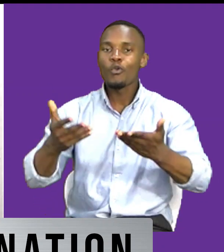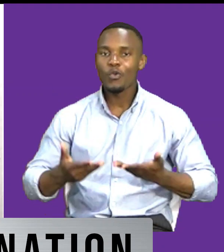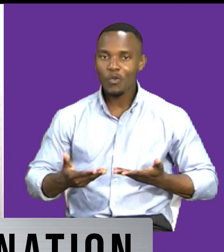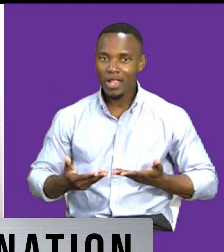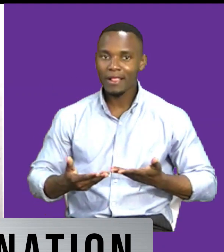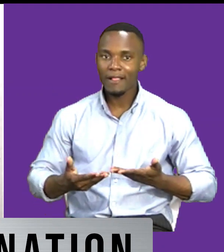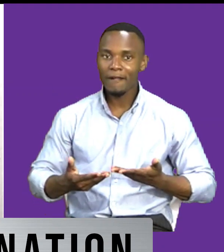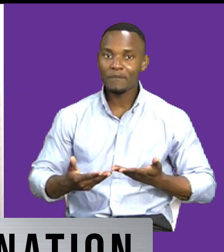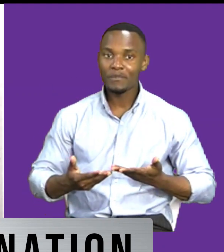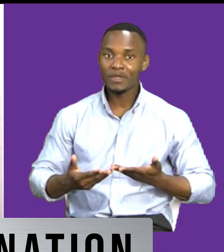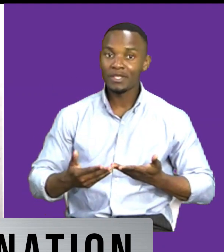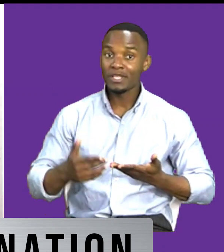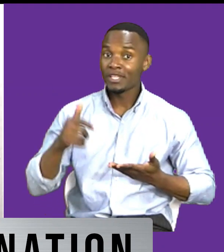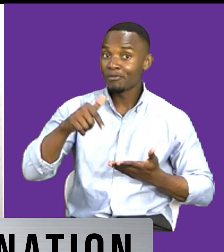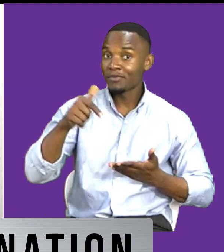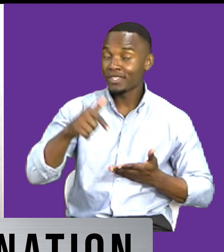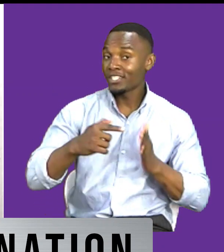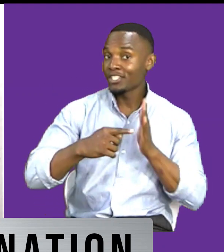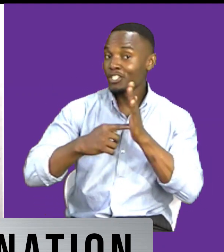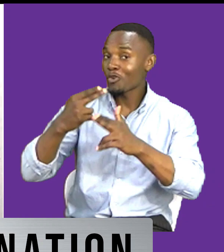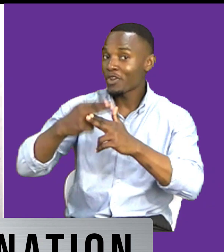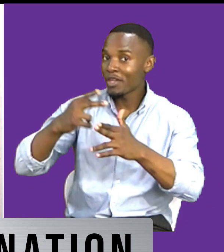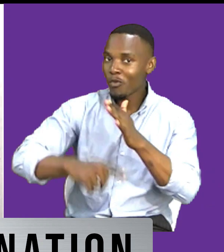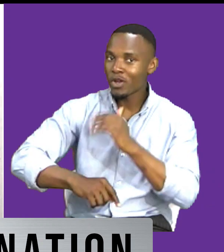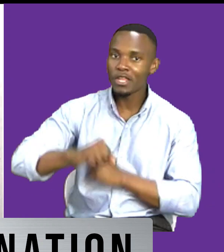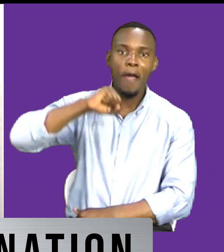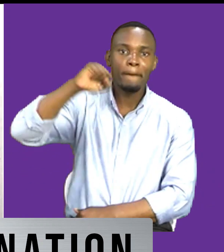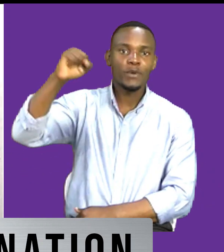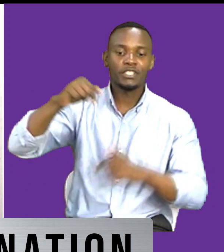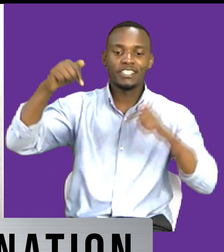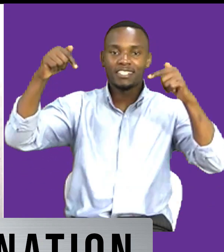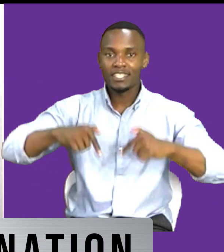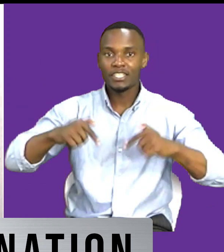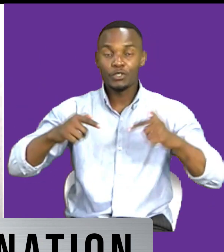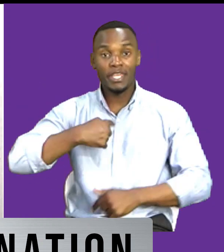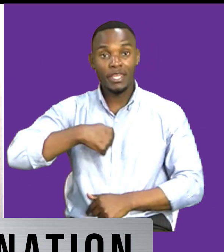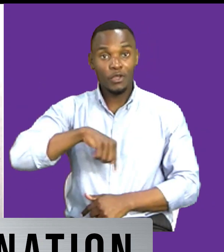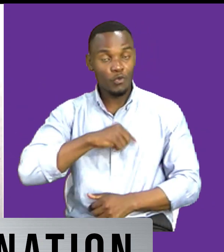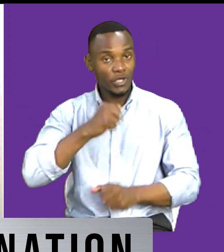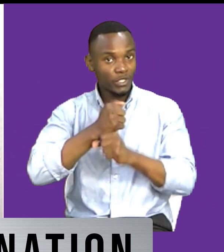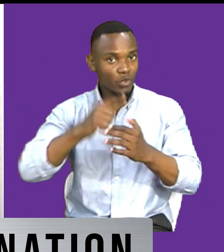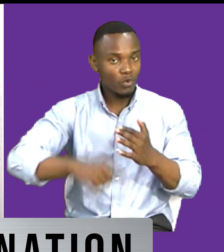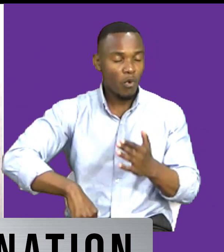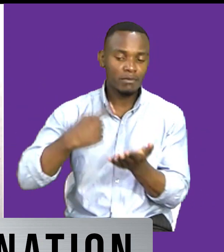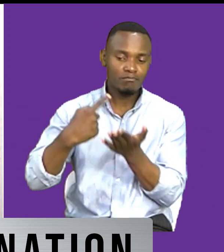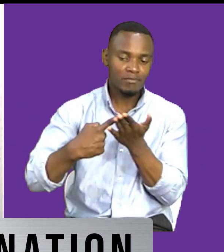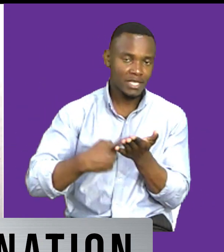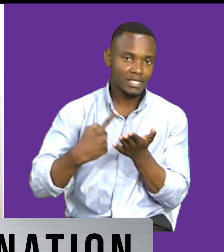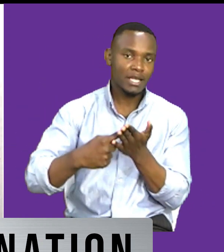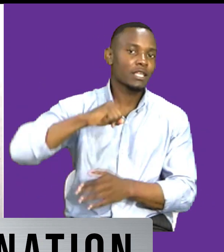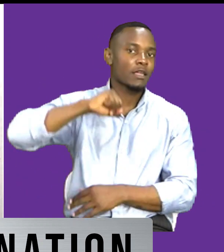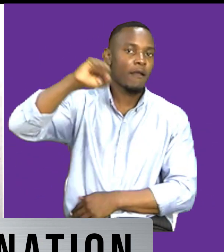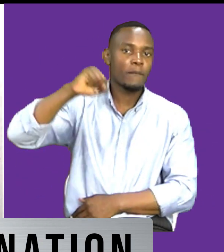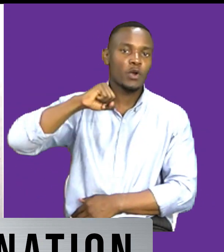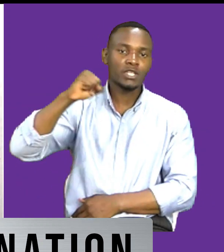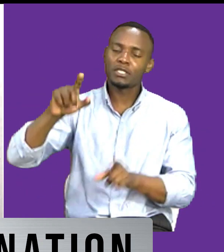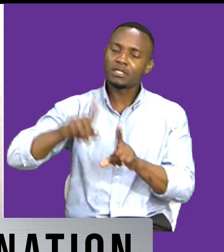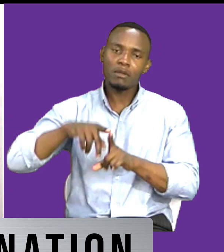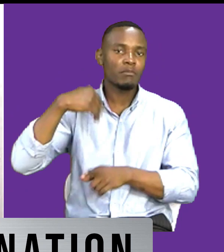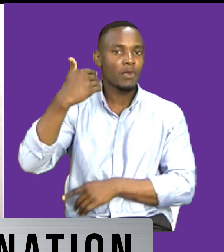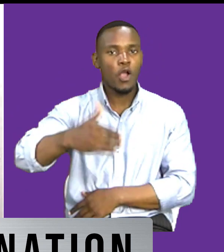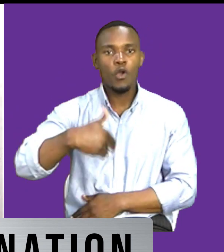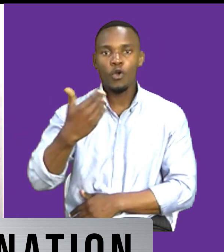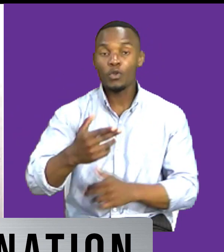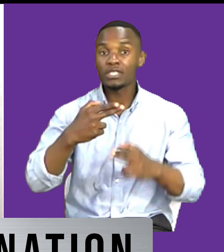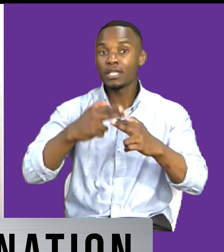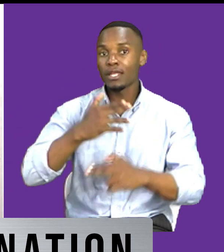Welcome. This is politics today. Hapa tunachapa siasa kama kawa kama dawa. My name